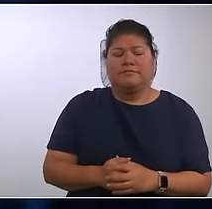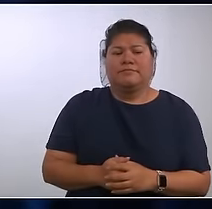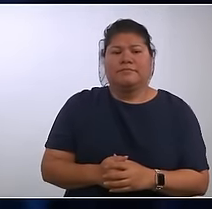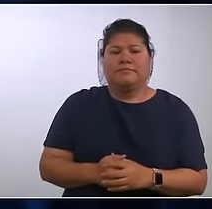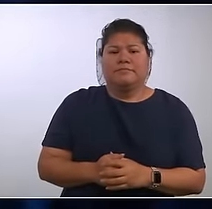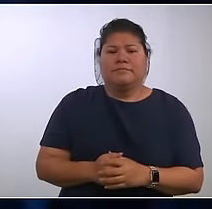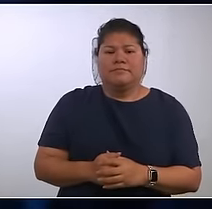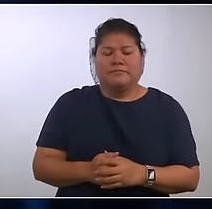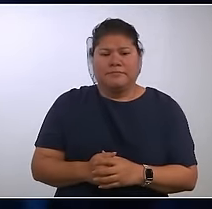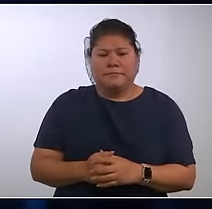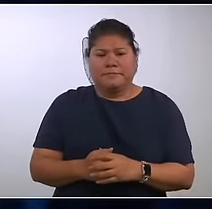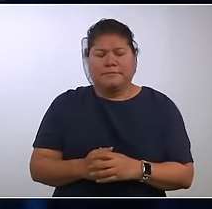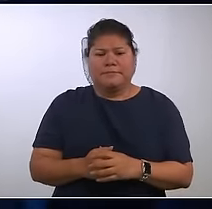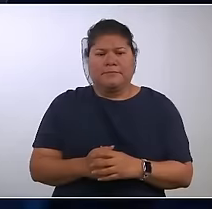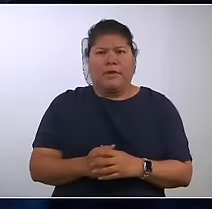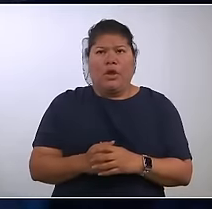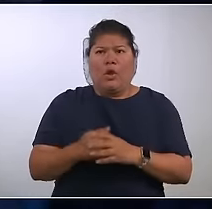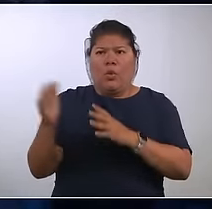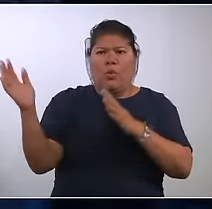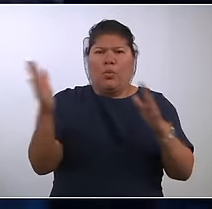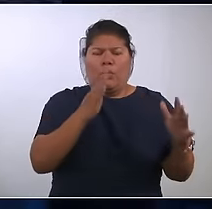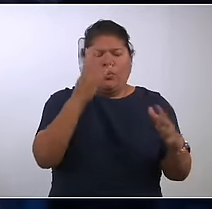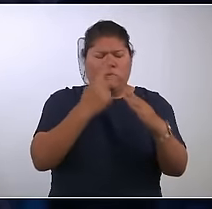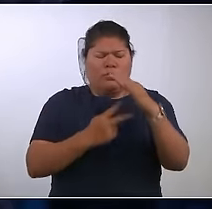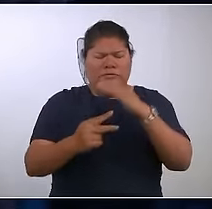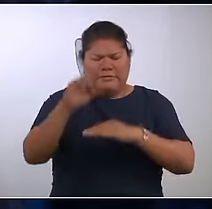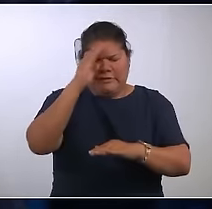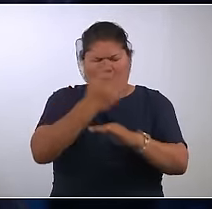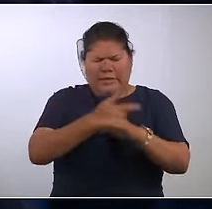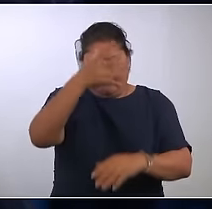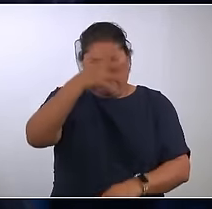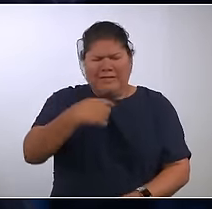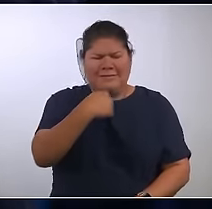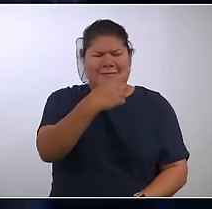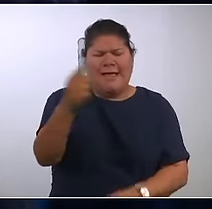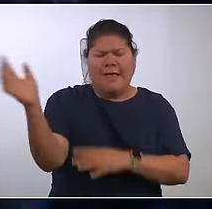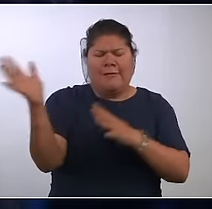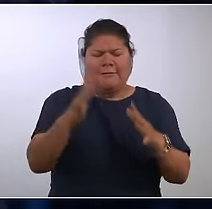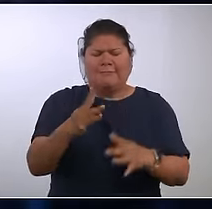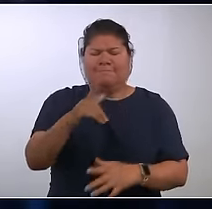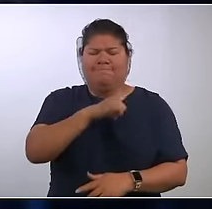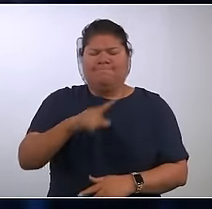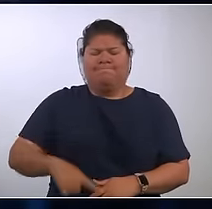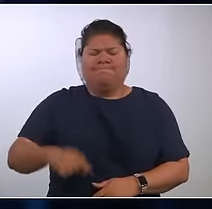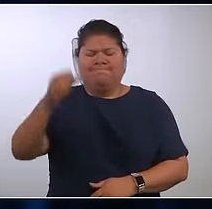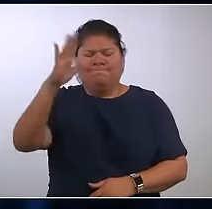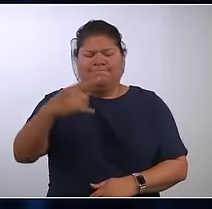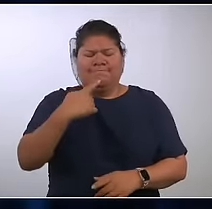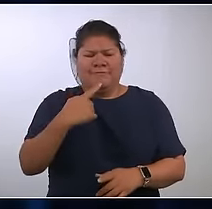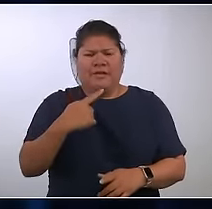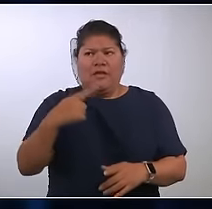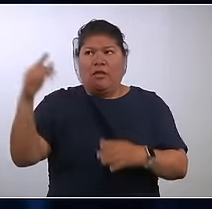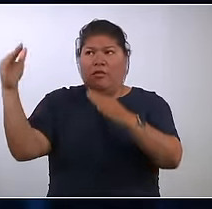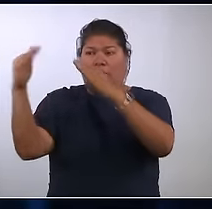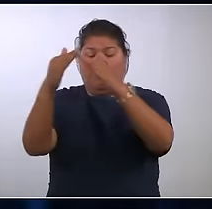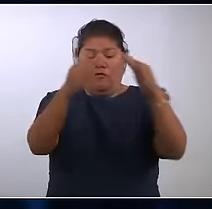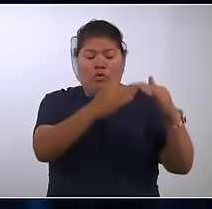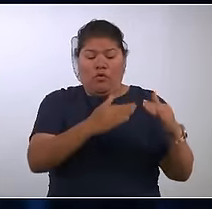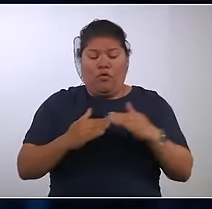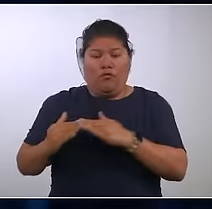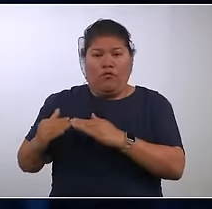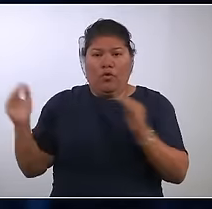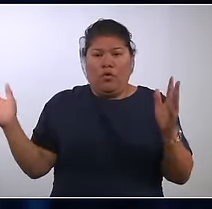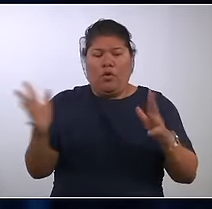me, prophesy unto the wind, prophesy, son of man, and say to the wind, thus saith the Lord God, come from the four winds,